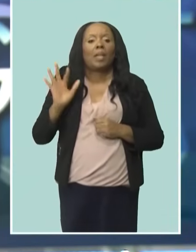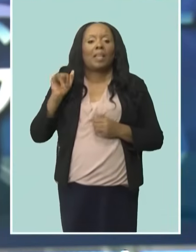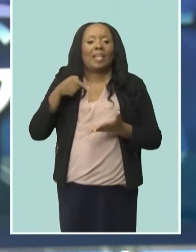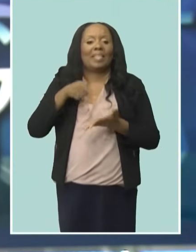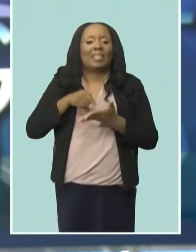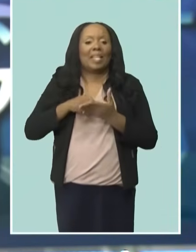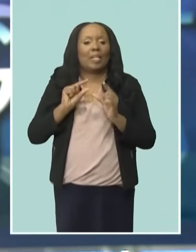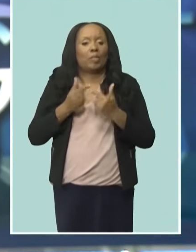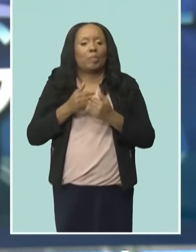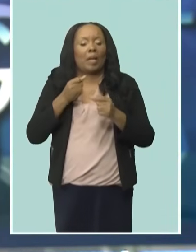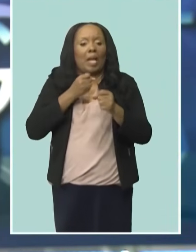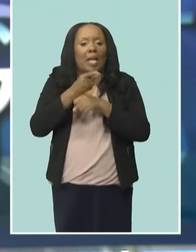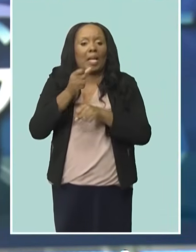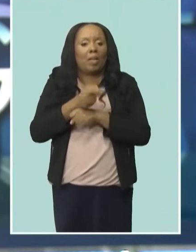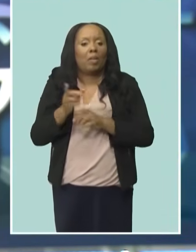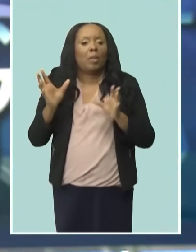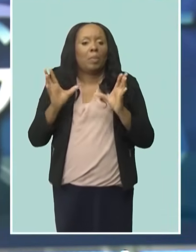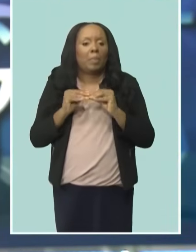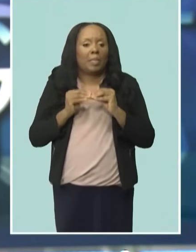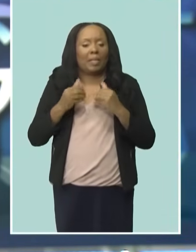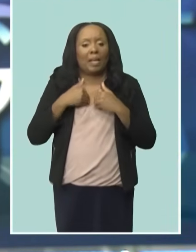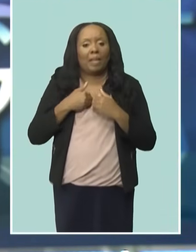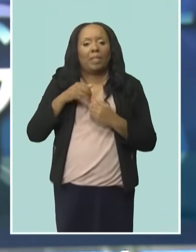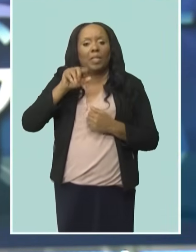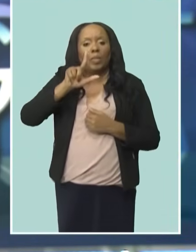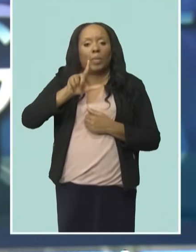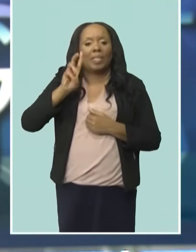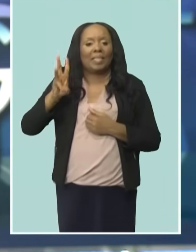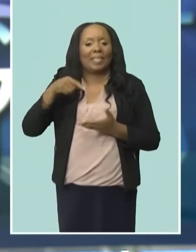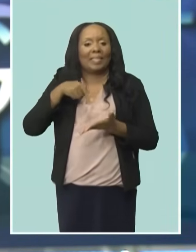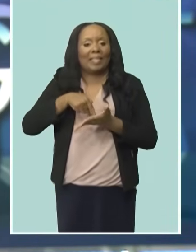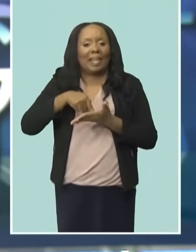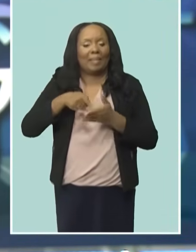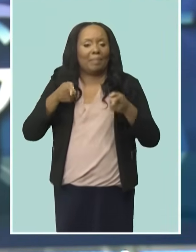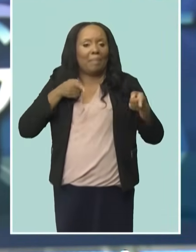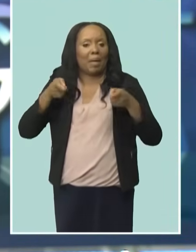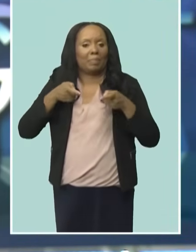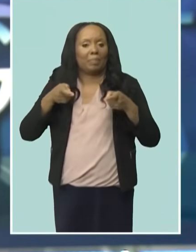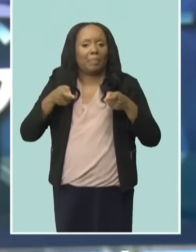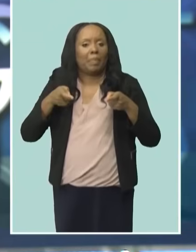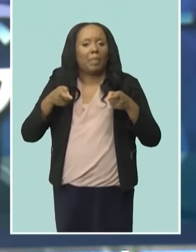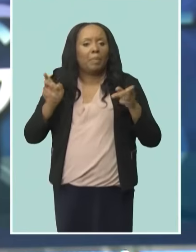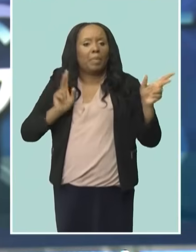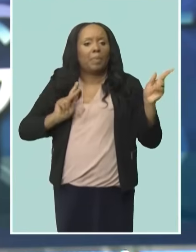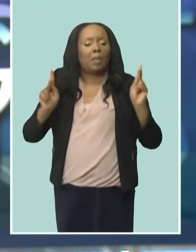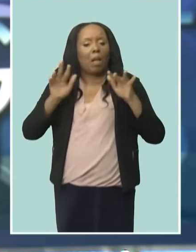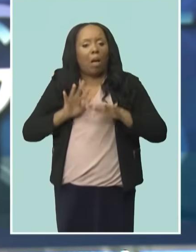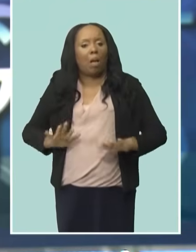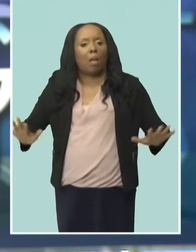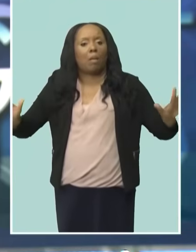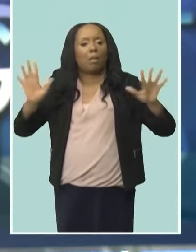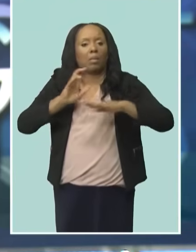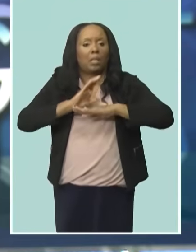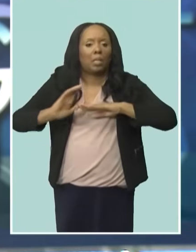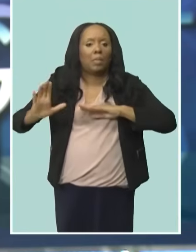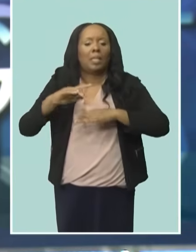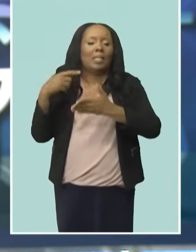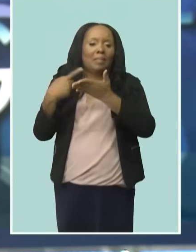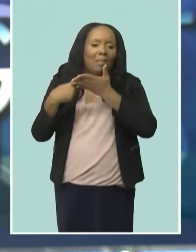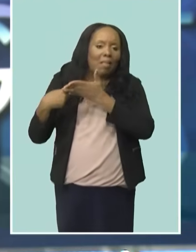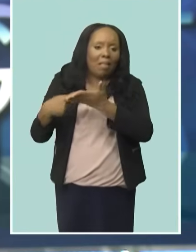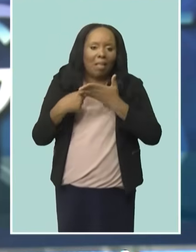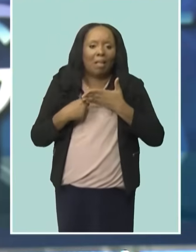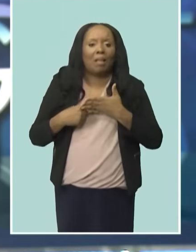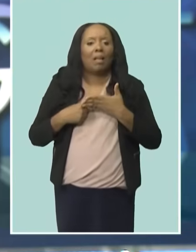Group's annual meeting brings together 26 debt management offices from across the region to engage in discussions on critical debt